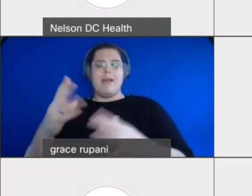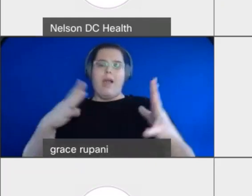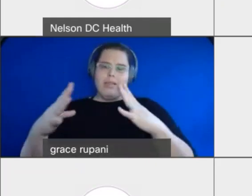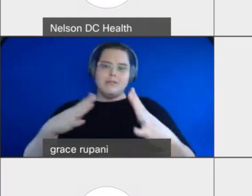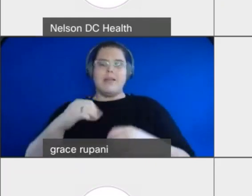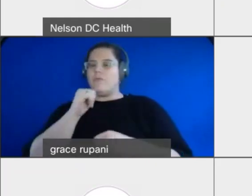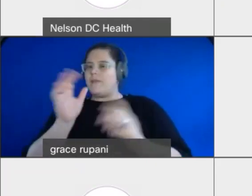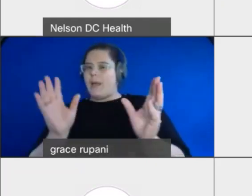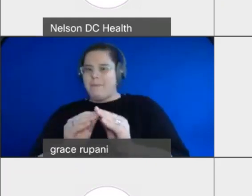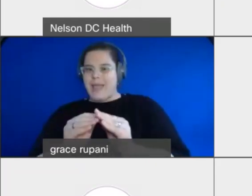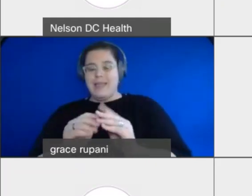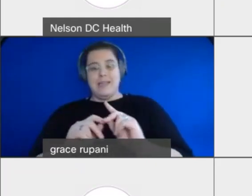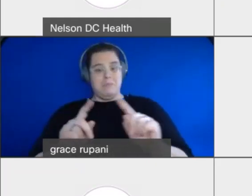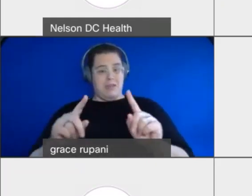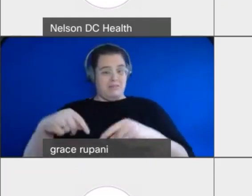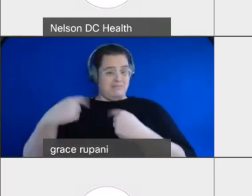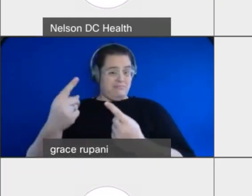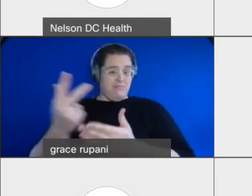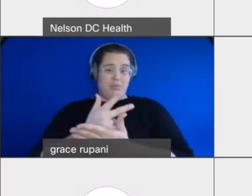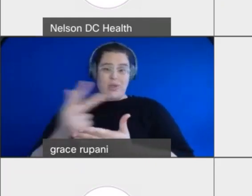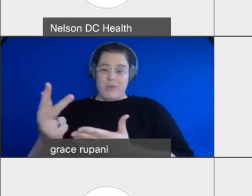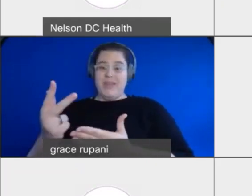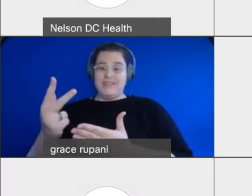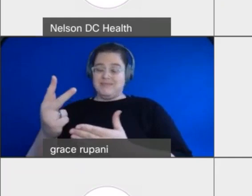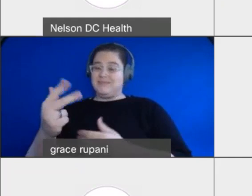vaccines in those past 3 weeks.